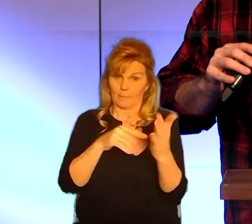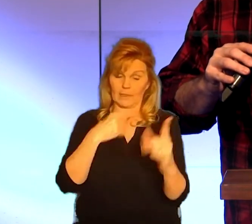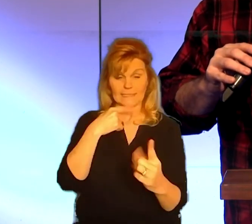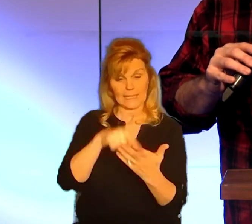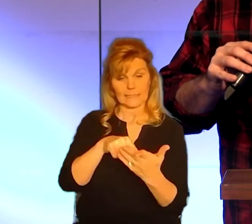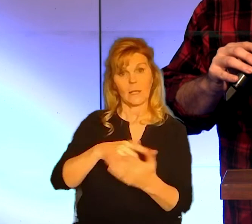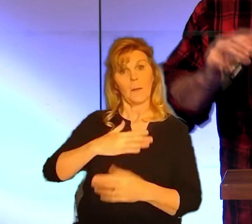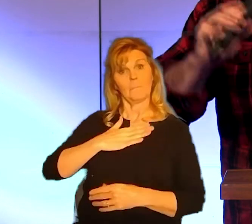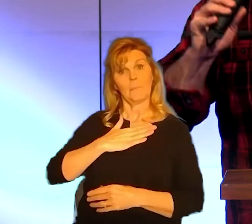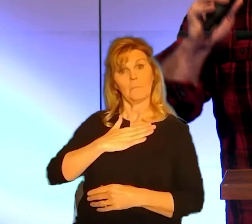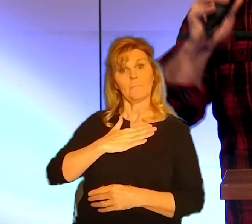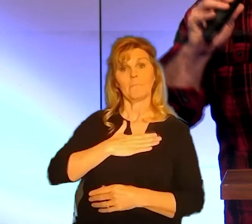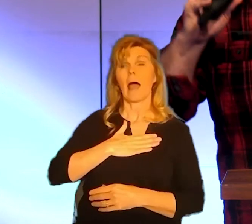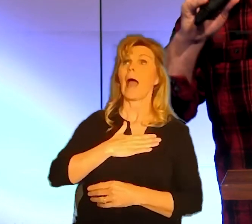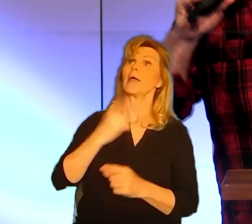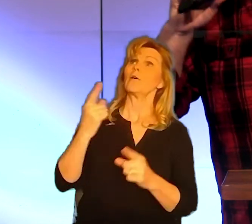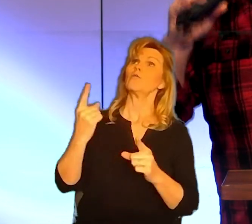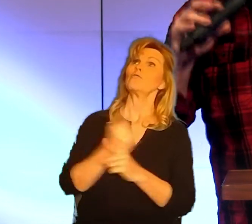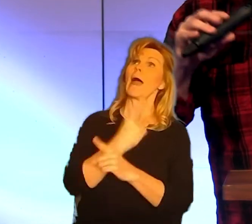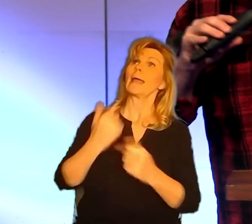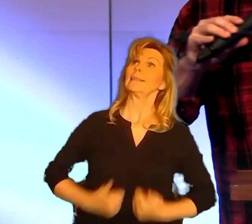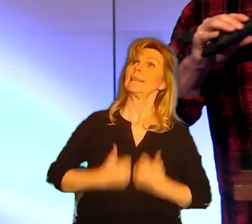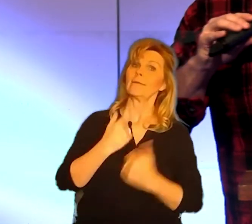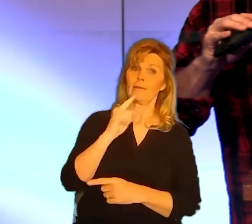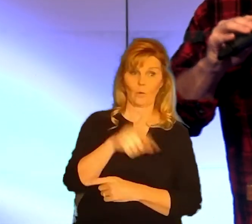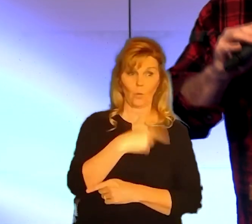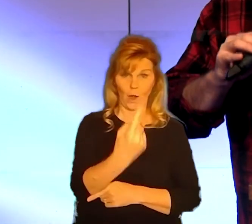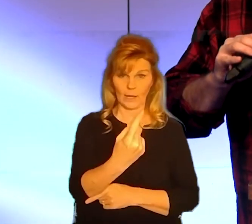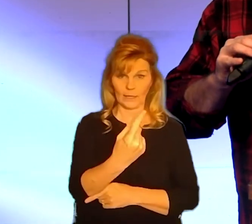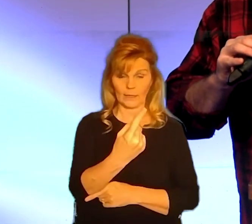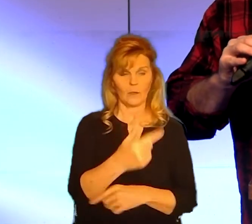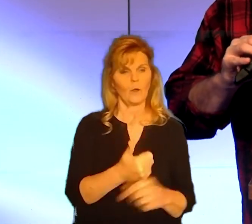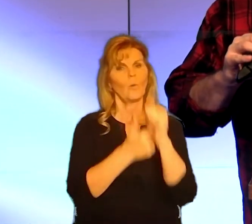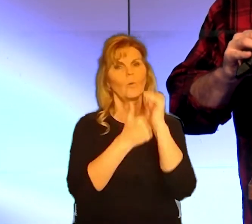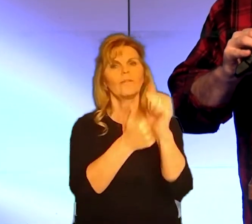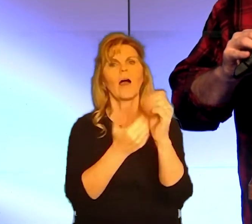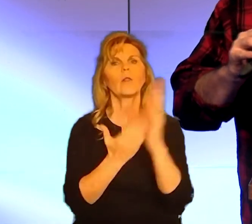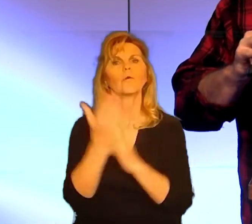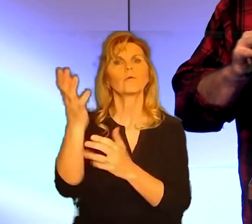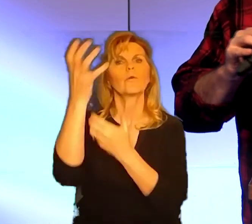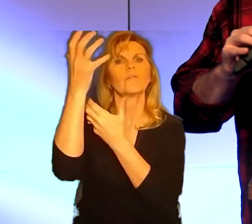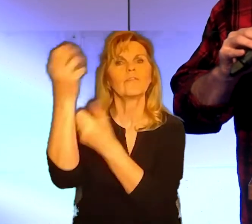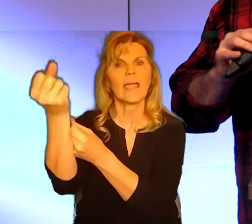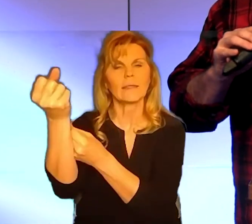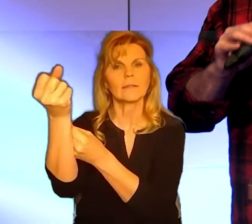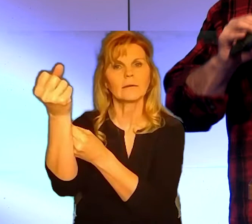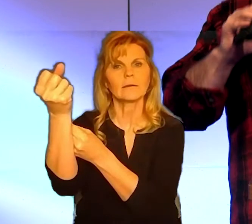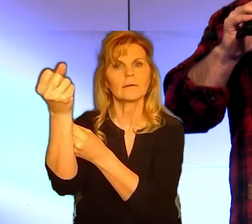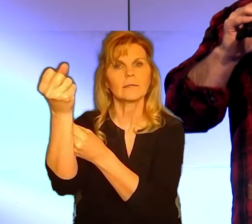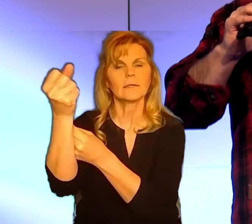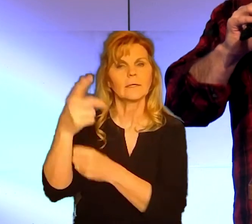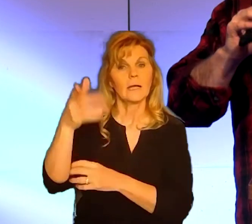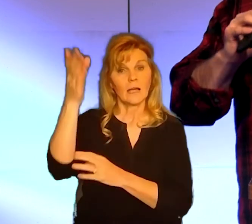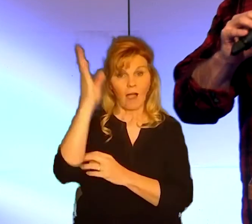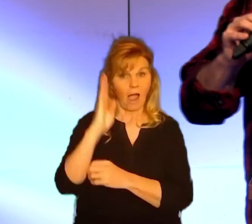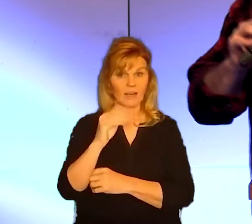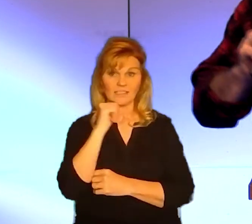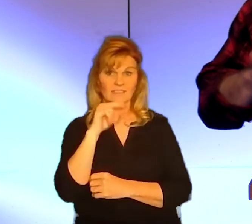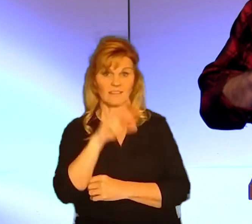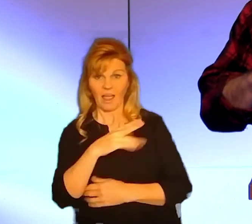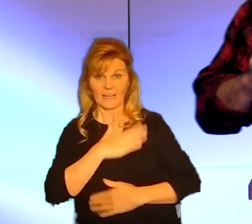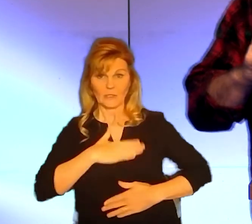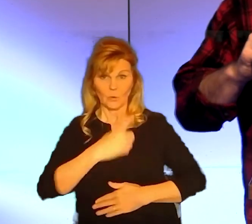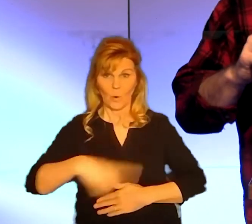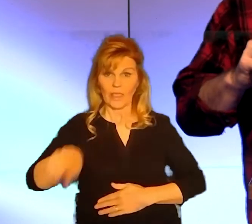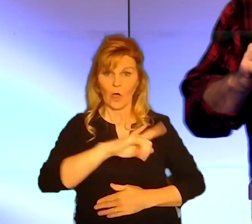but my righteous one will live by faith. And I take no pleasure in the one who shrinks back.